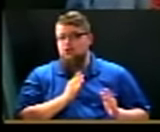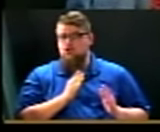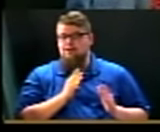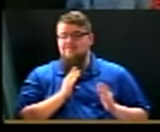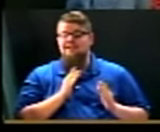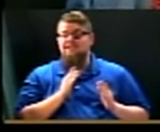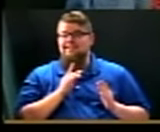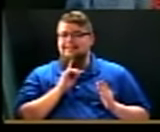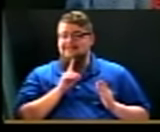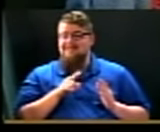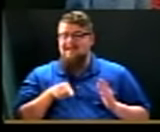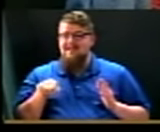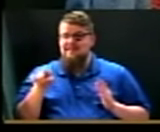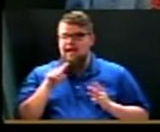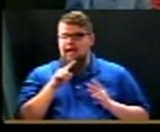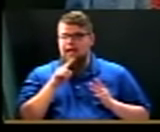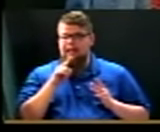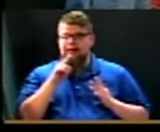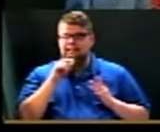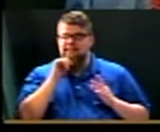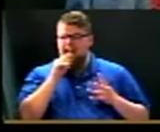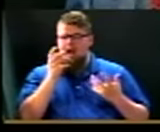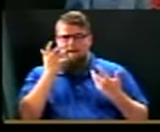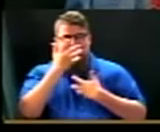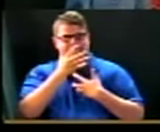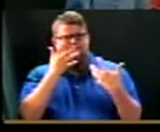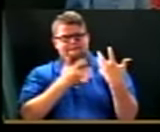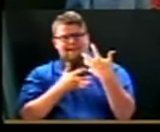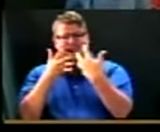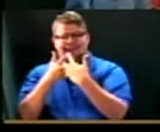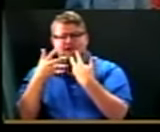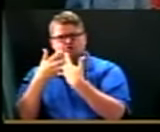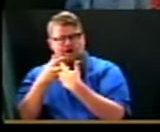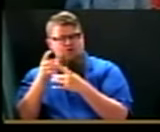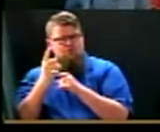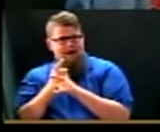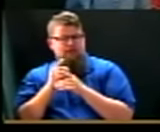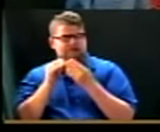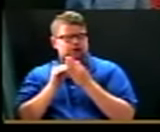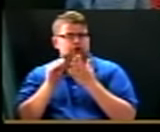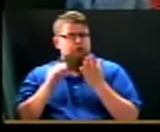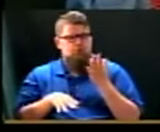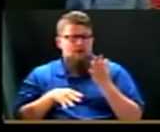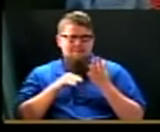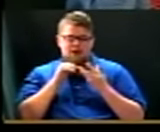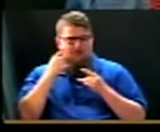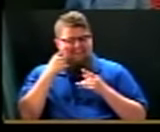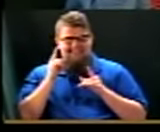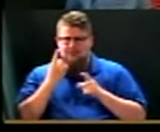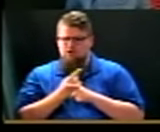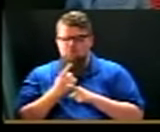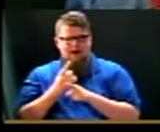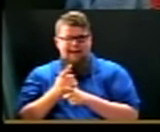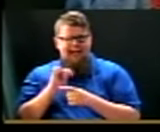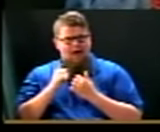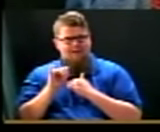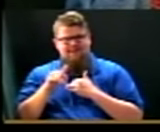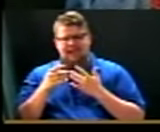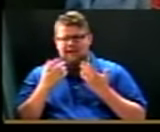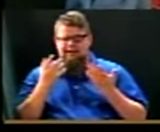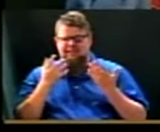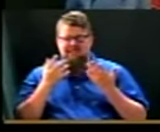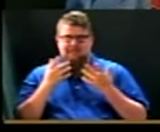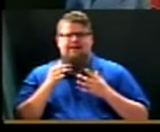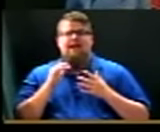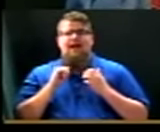they mismatched students, and I just don't believe that's possible. But I don't even understand beyond that how you